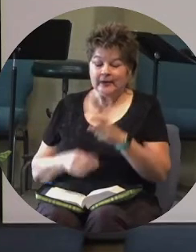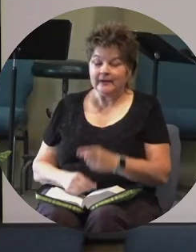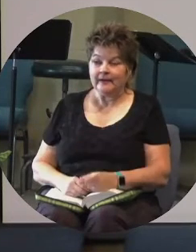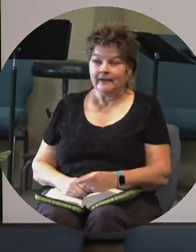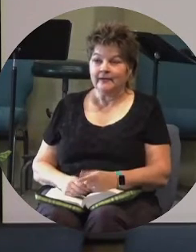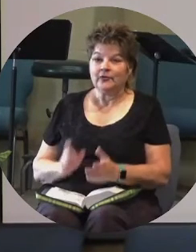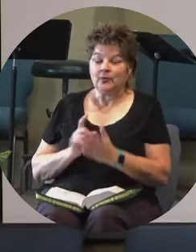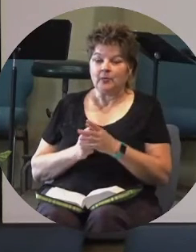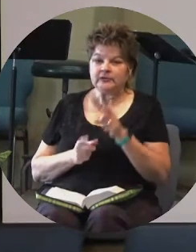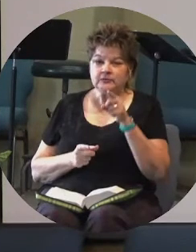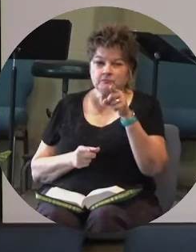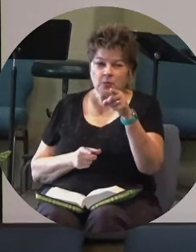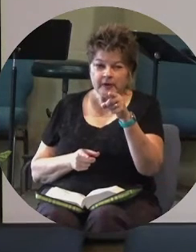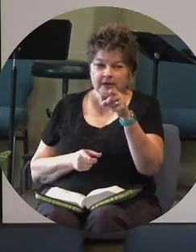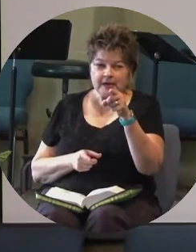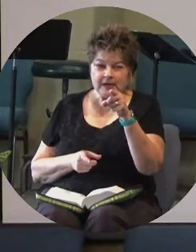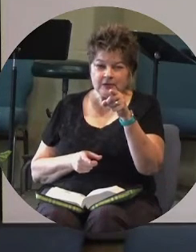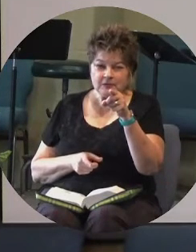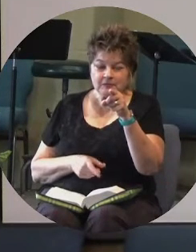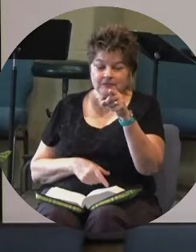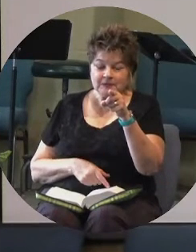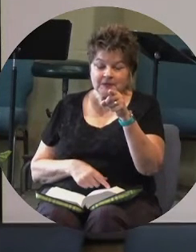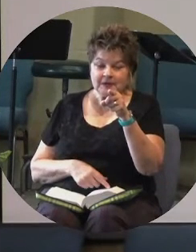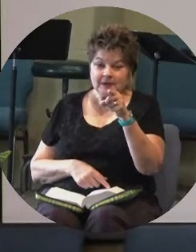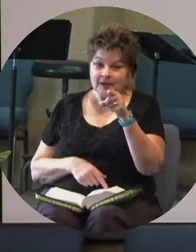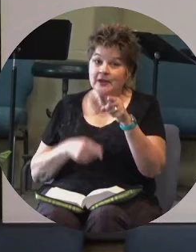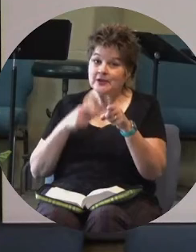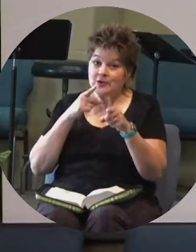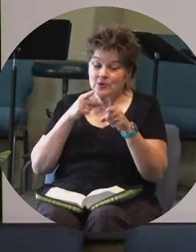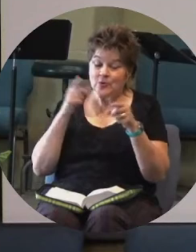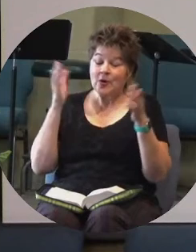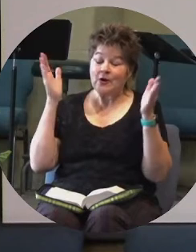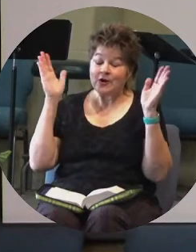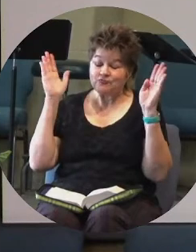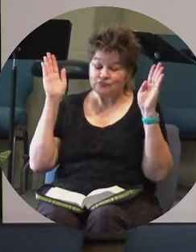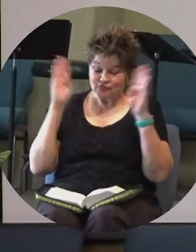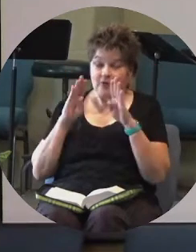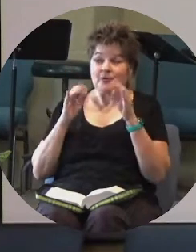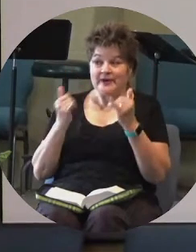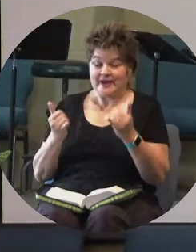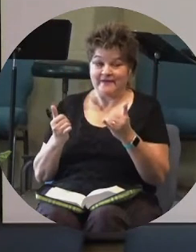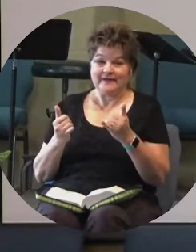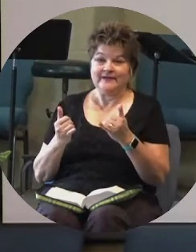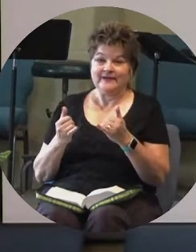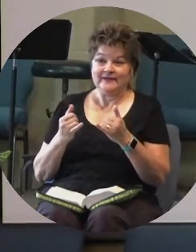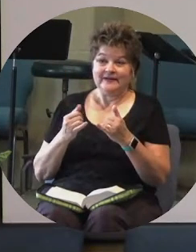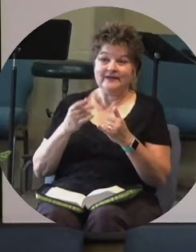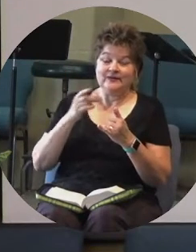the moment she pointed at you, Dan, you're in trouble. Right, Roy?